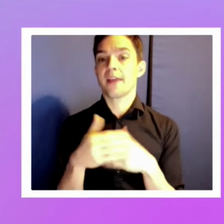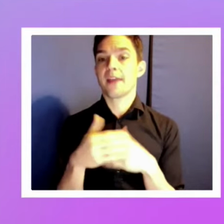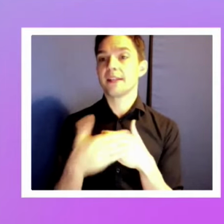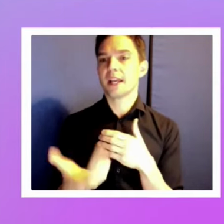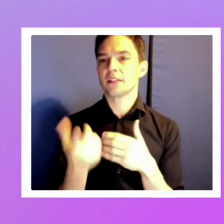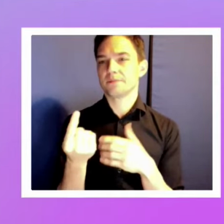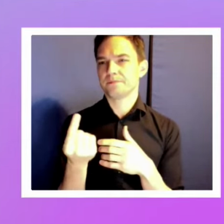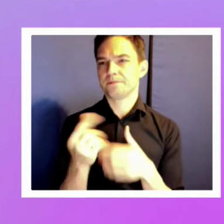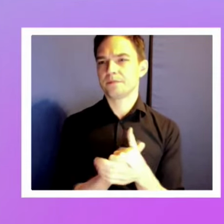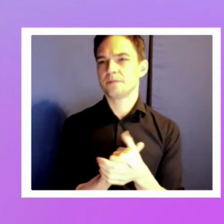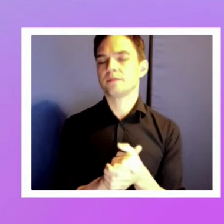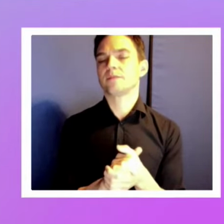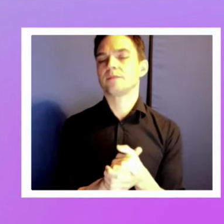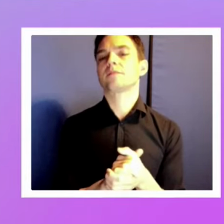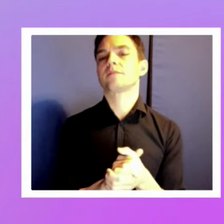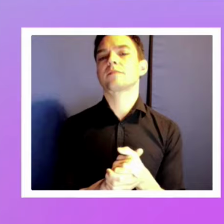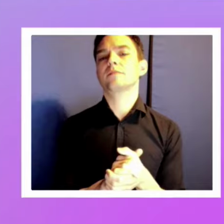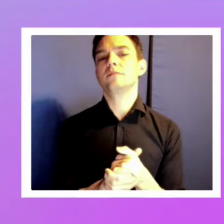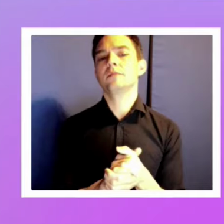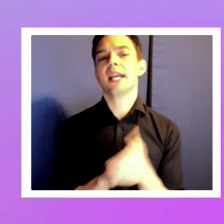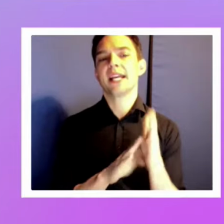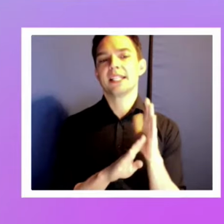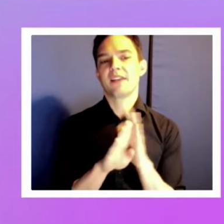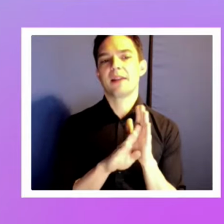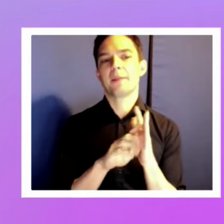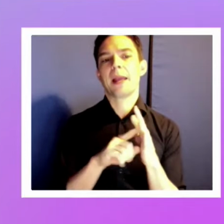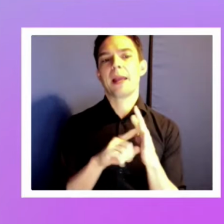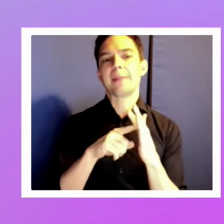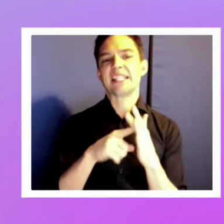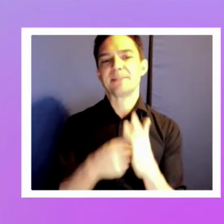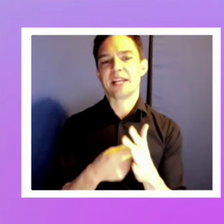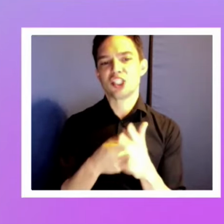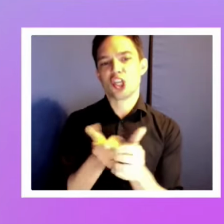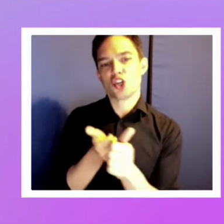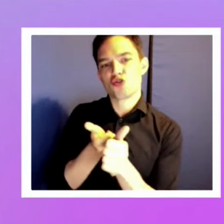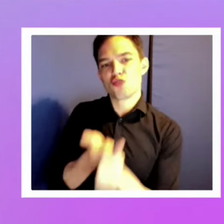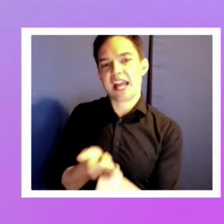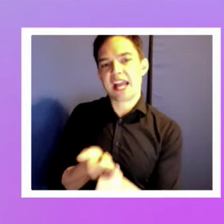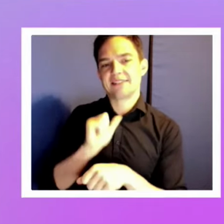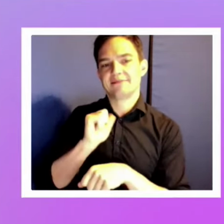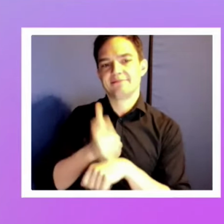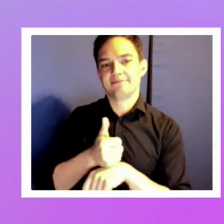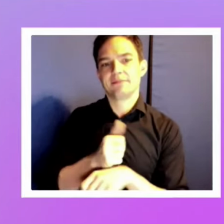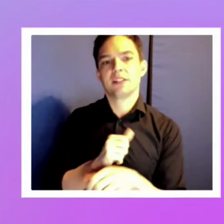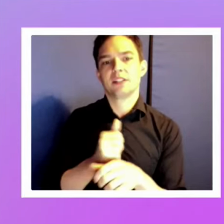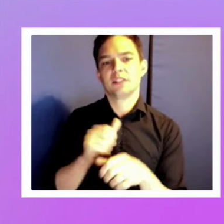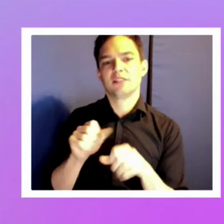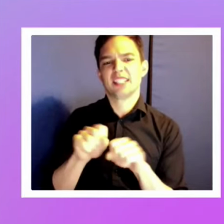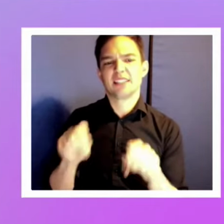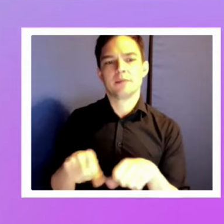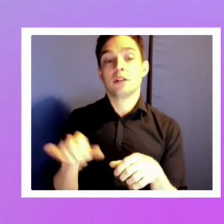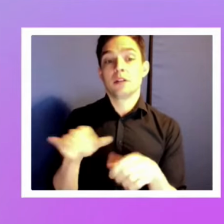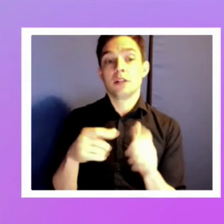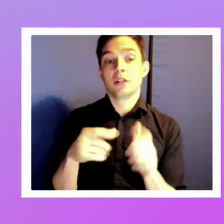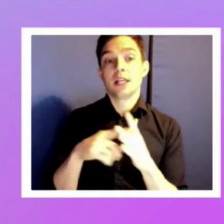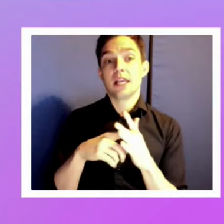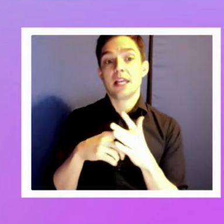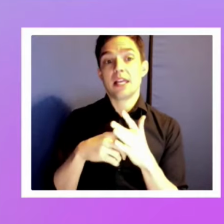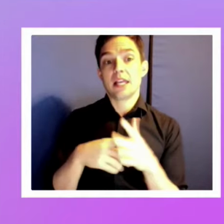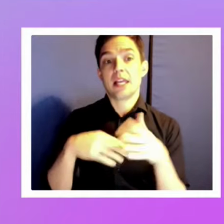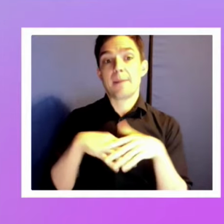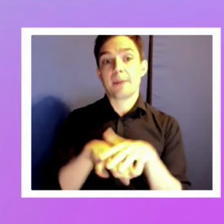do is to develop an implementation tracker. ACT rules, like I mentioned, we have some test